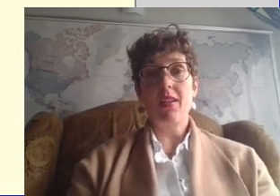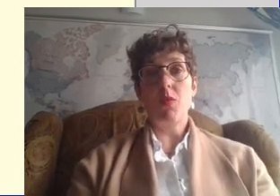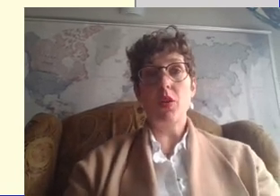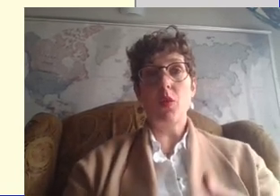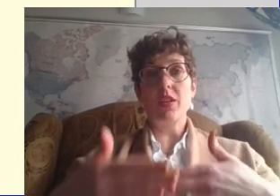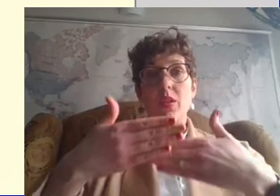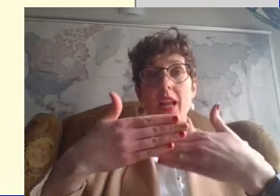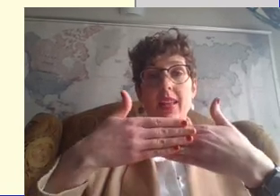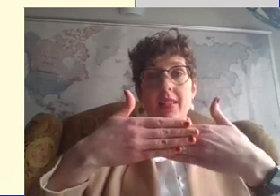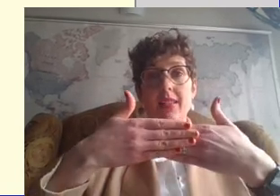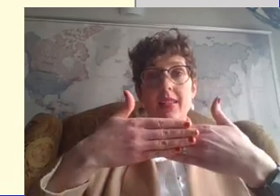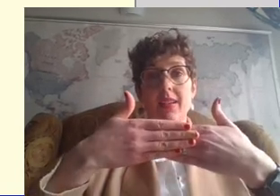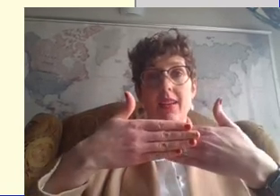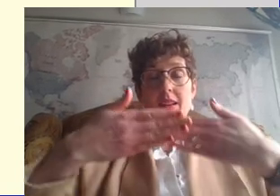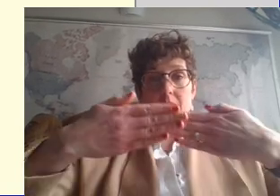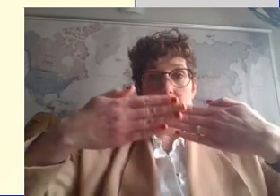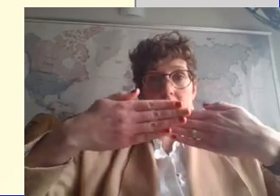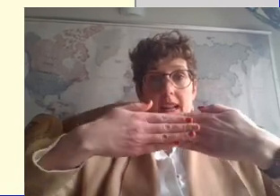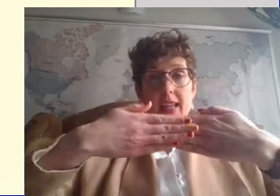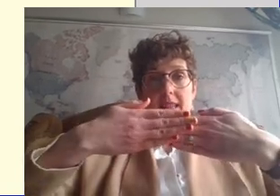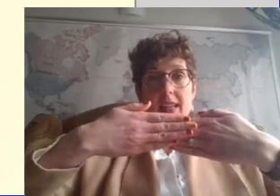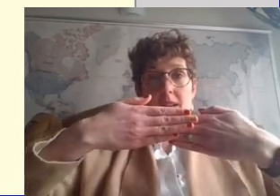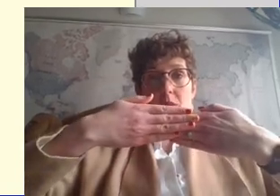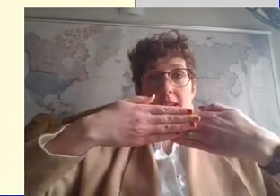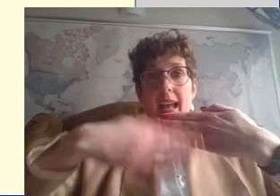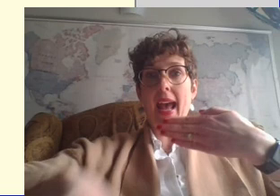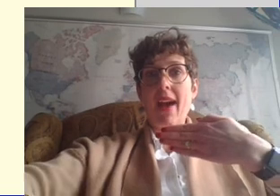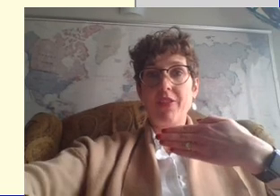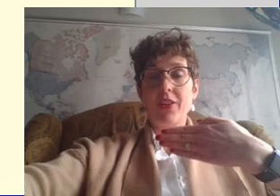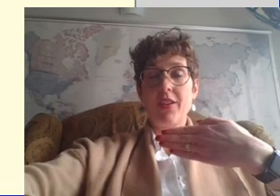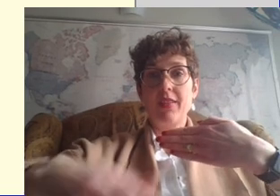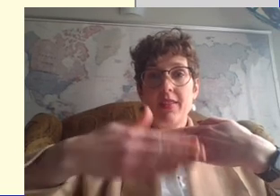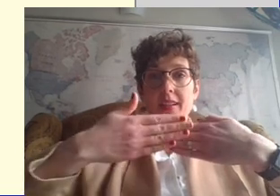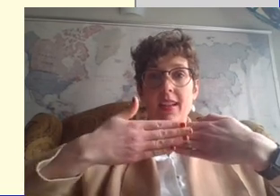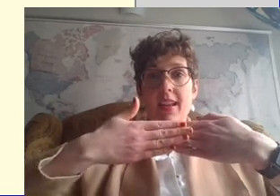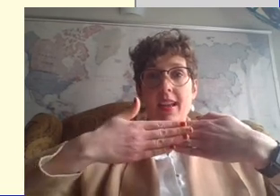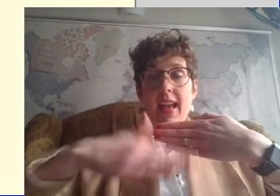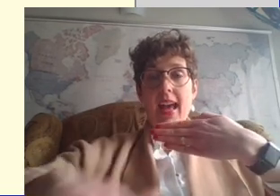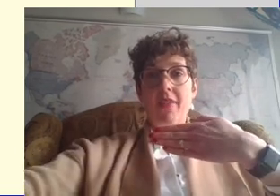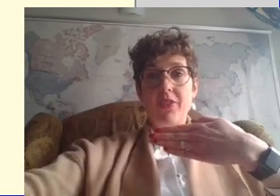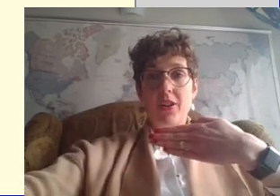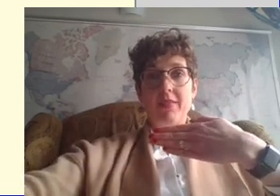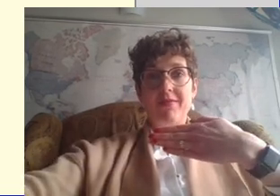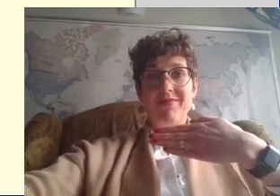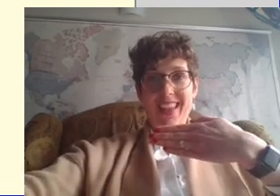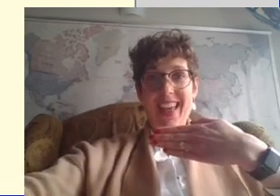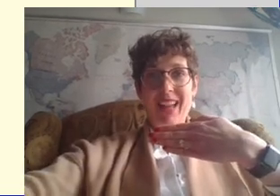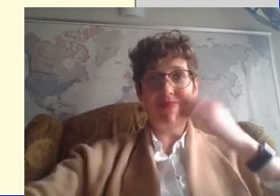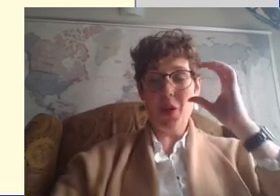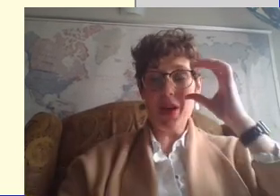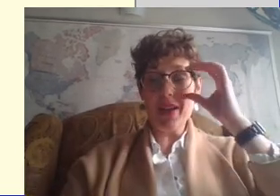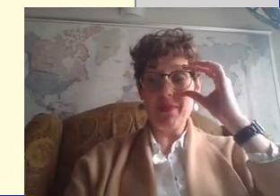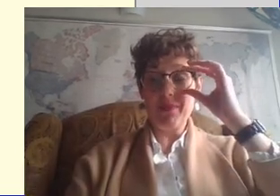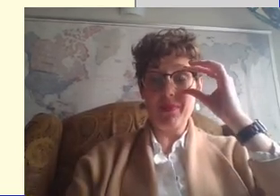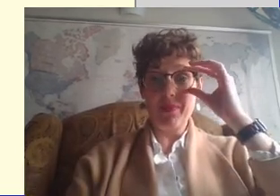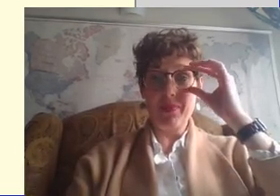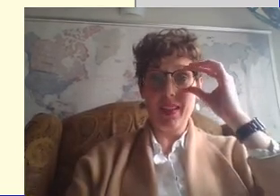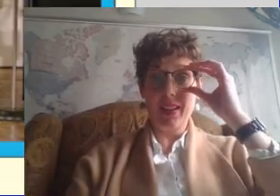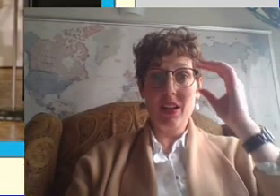after, we're going to do like this. We'll put our hands like this, and we're going to say after. After. Like that.